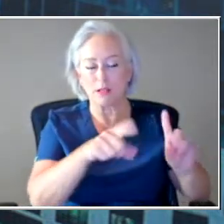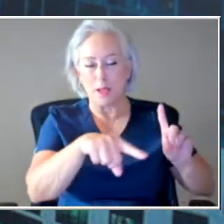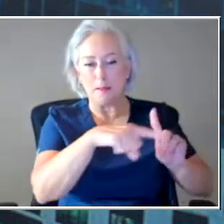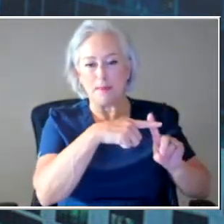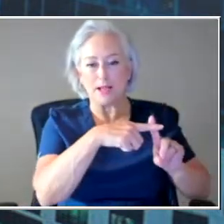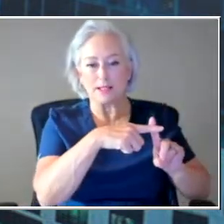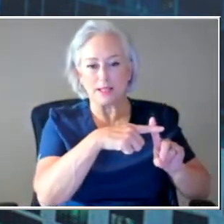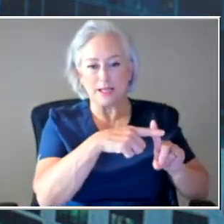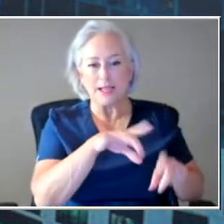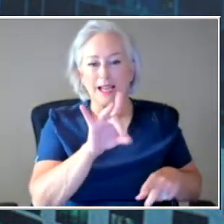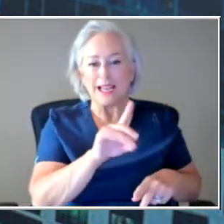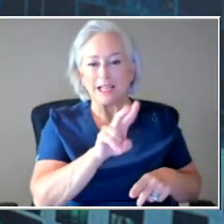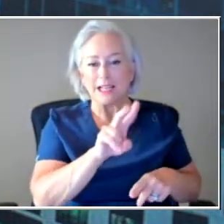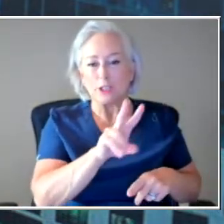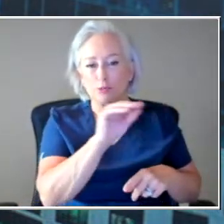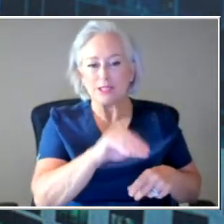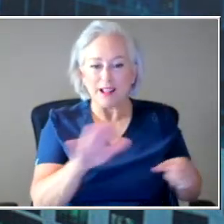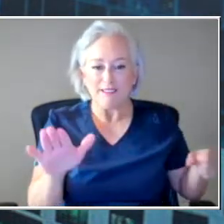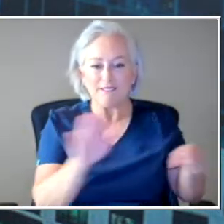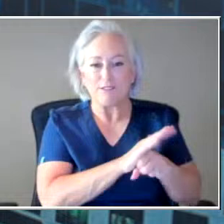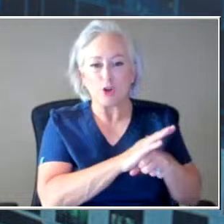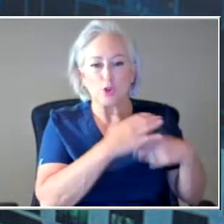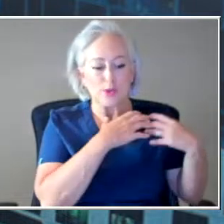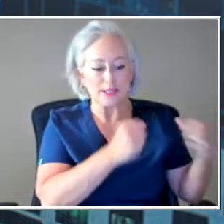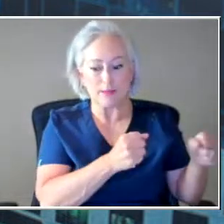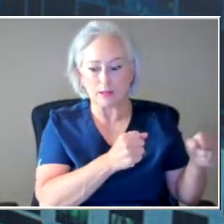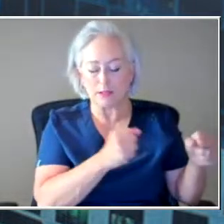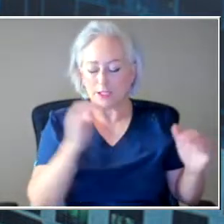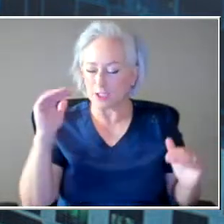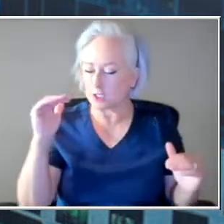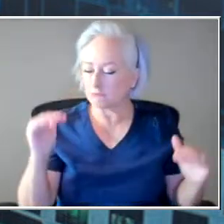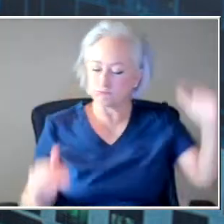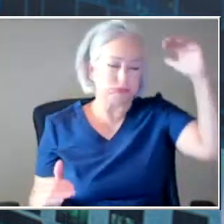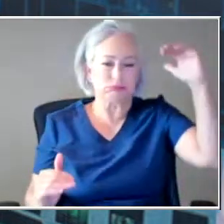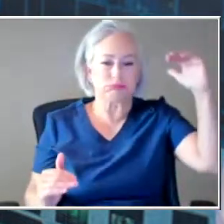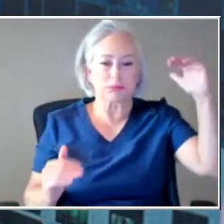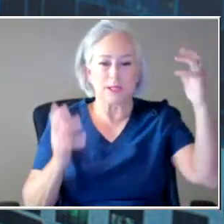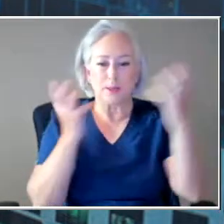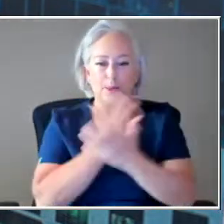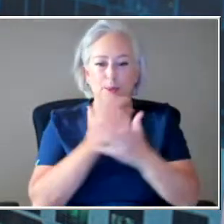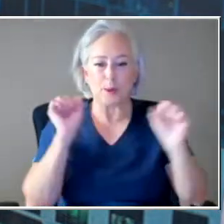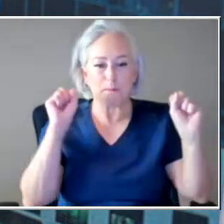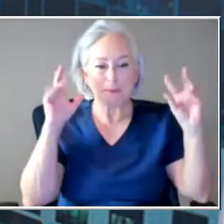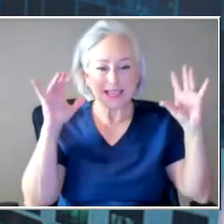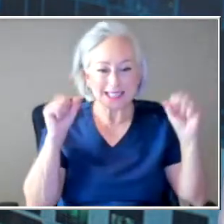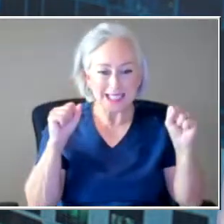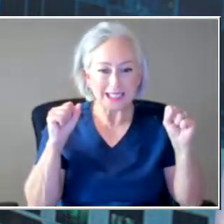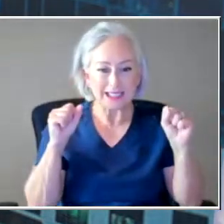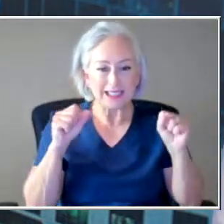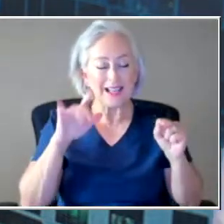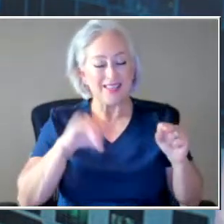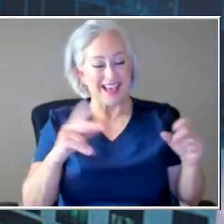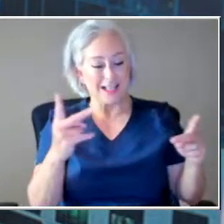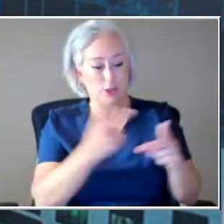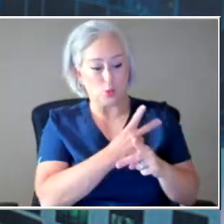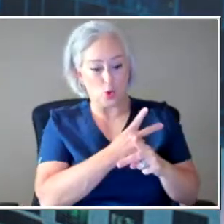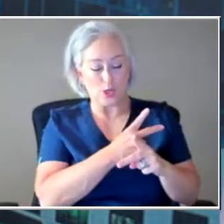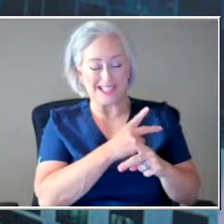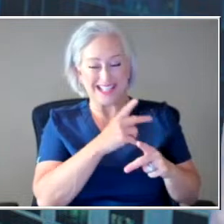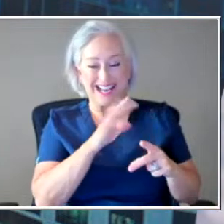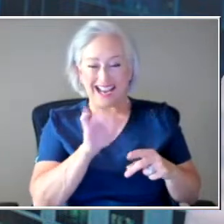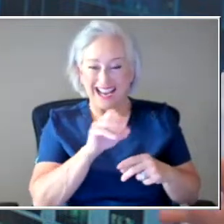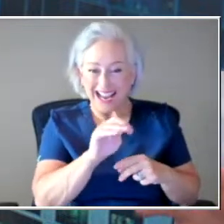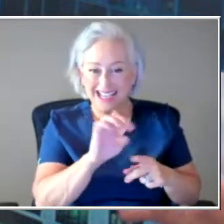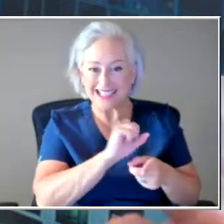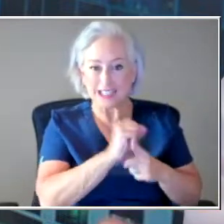remissions. That was unprecedented, really stunning, as I mentioned earlier. So, and that's in the worst case scenario. So that begs the question